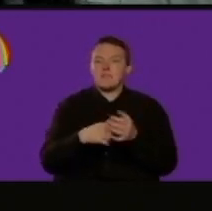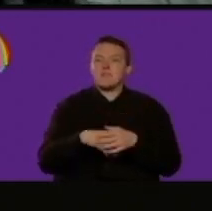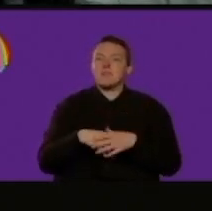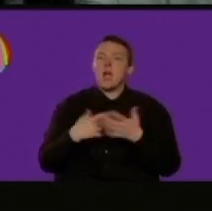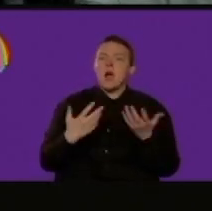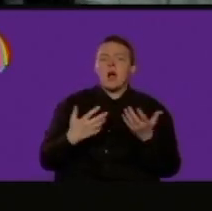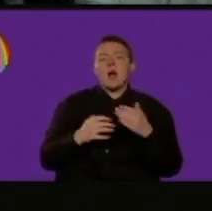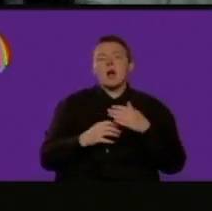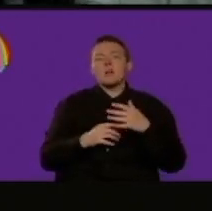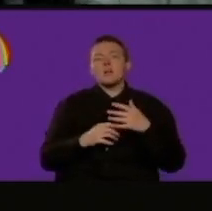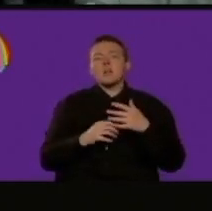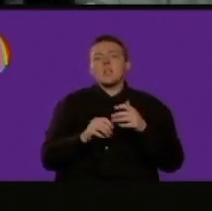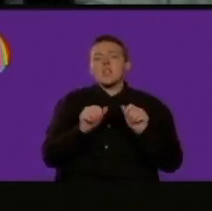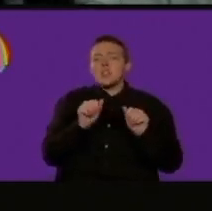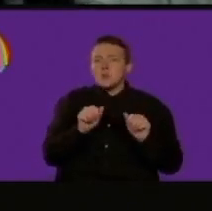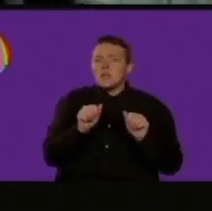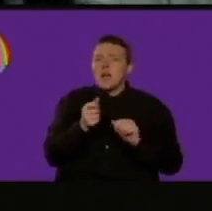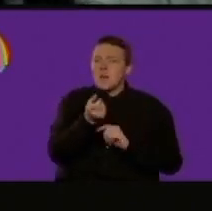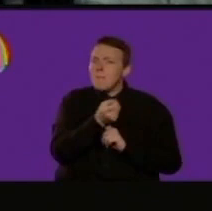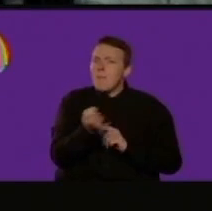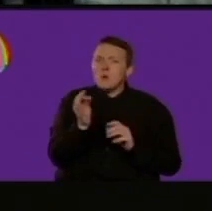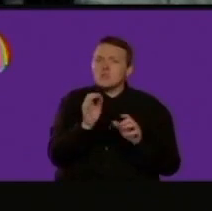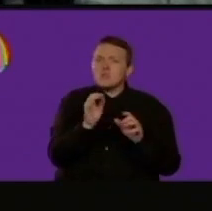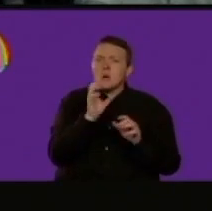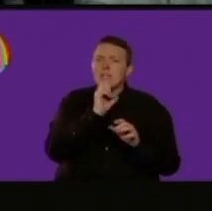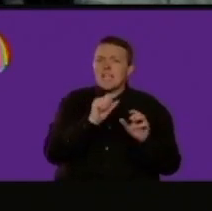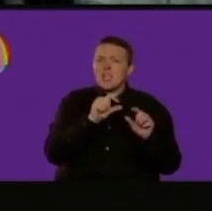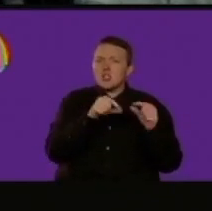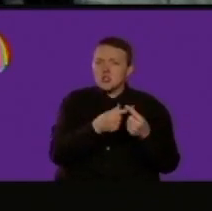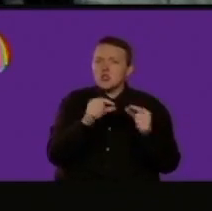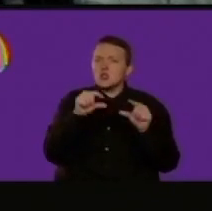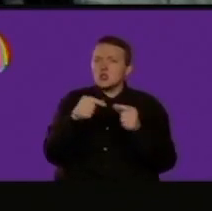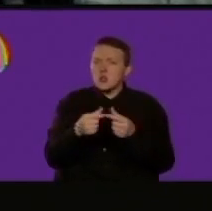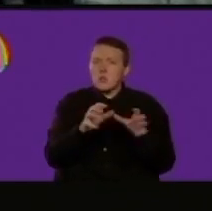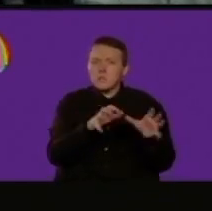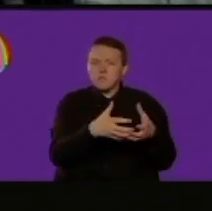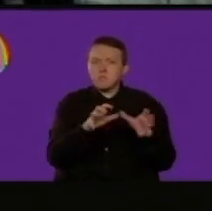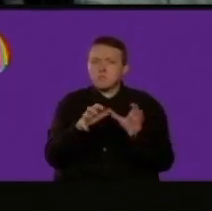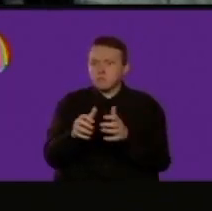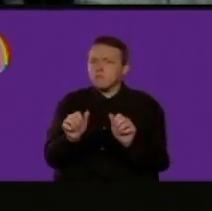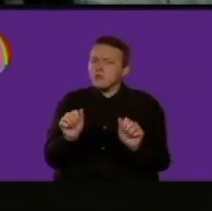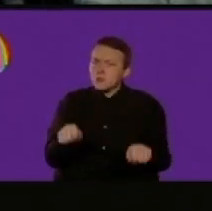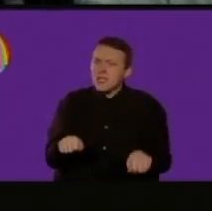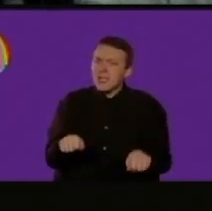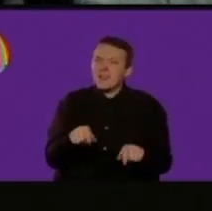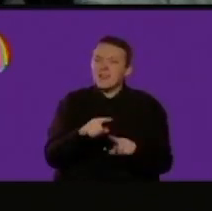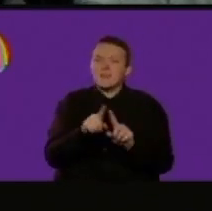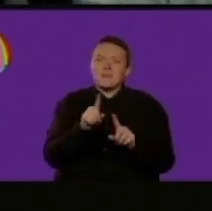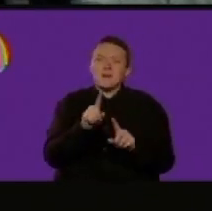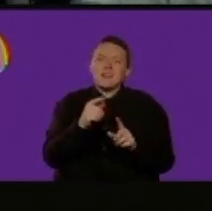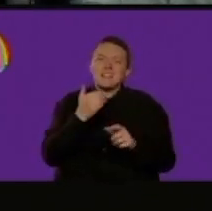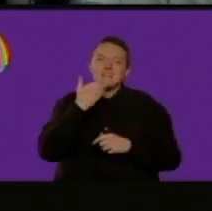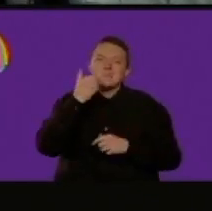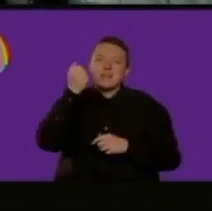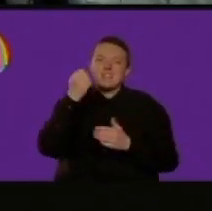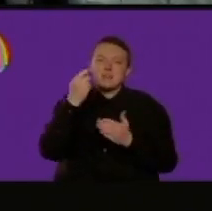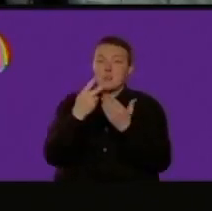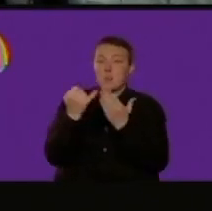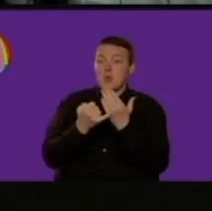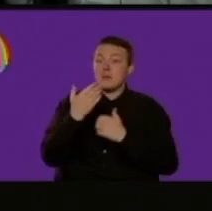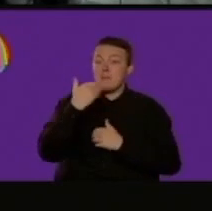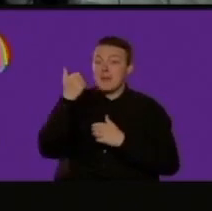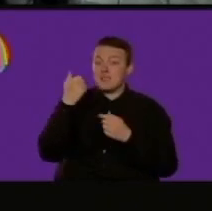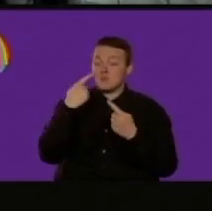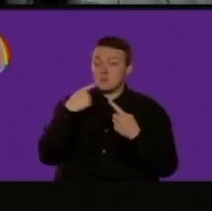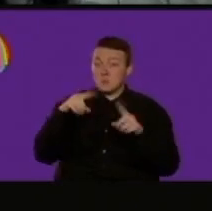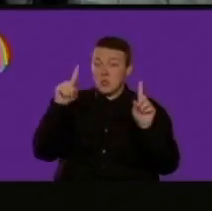leading the debate and discussion so that it's fluent. However, in secondary school, what we call bachillerato here in Spain, or